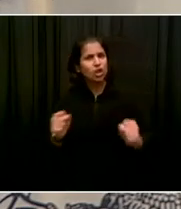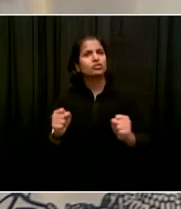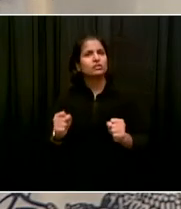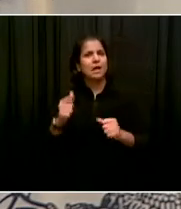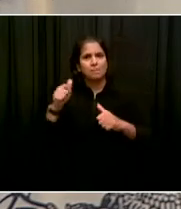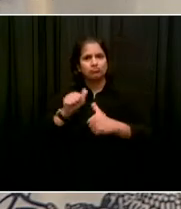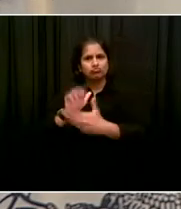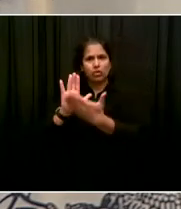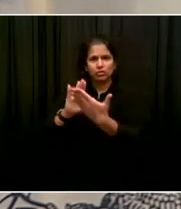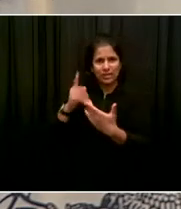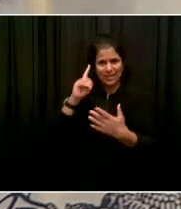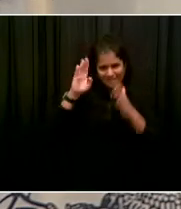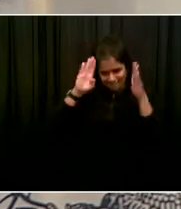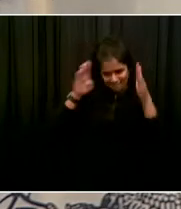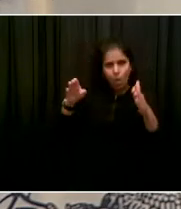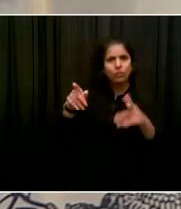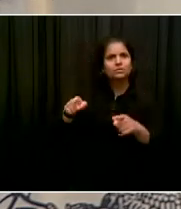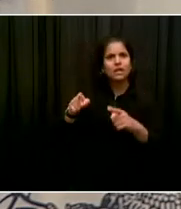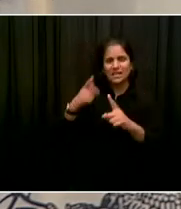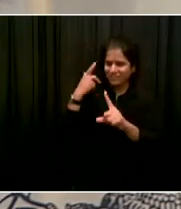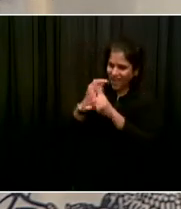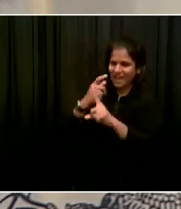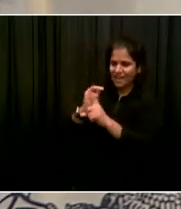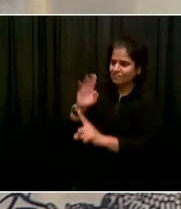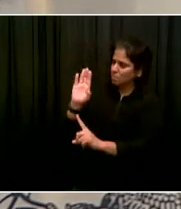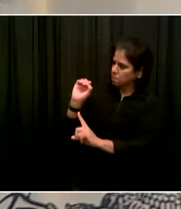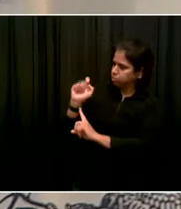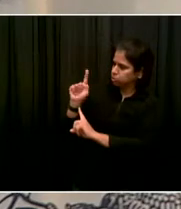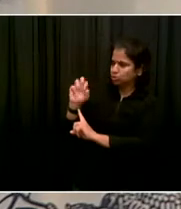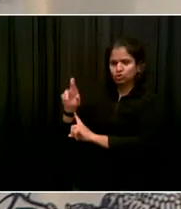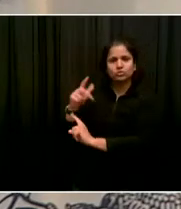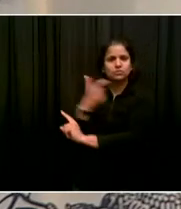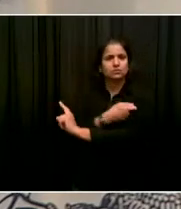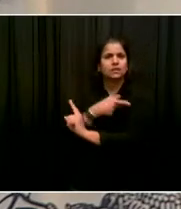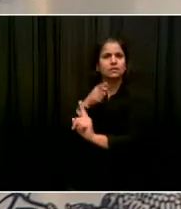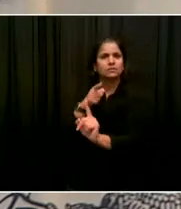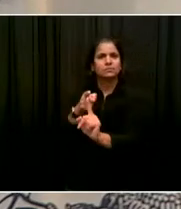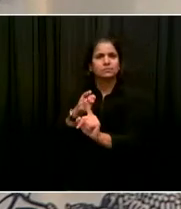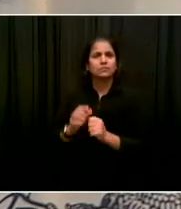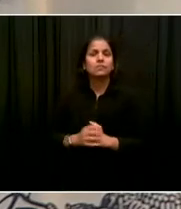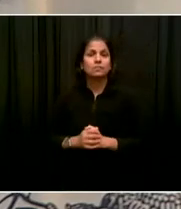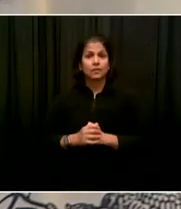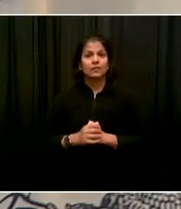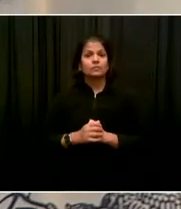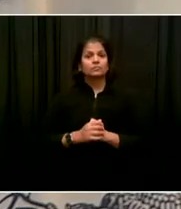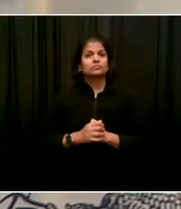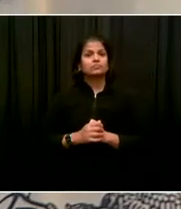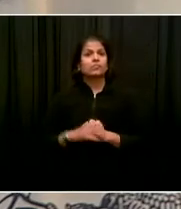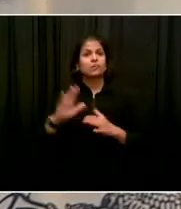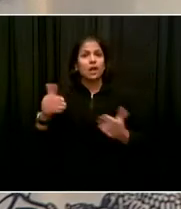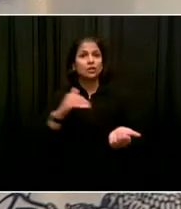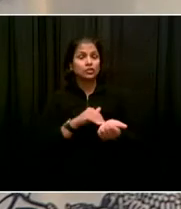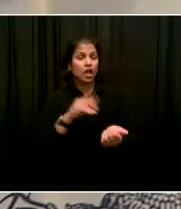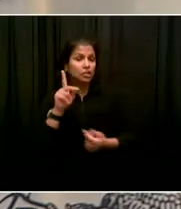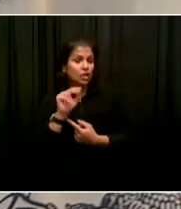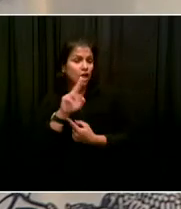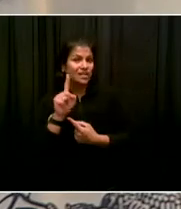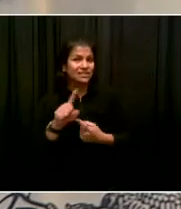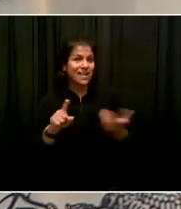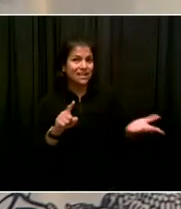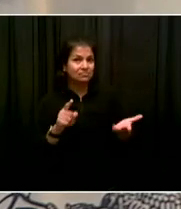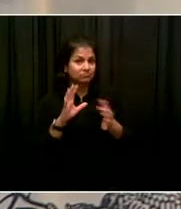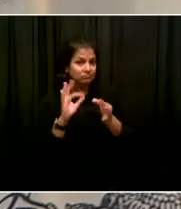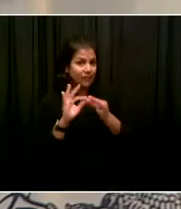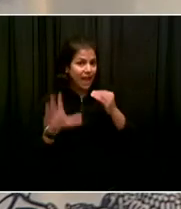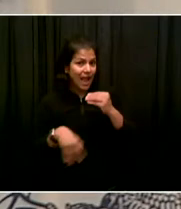That's what's going to make the bigger difference to get us through these next weeks and beyond. Dr. Katz, why don't you respond to some of the details of what